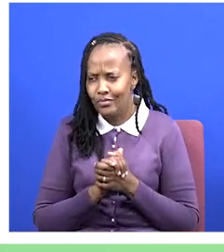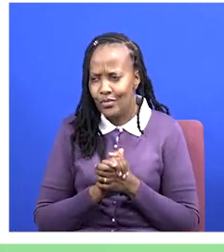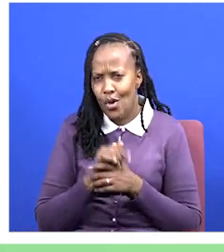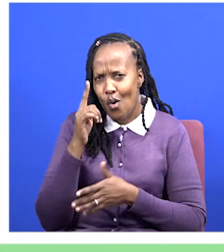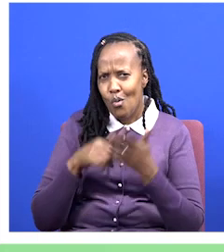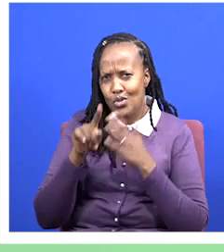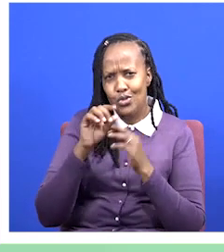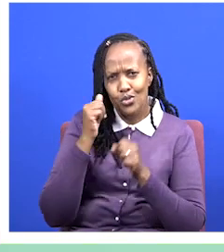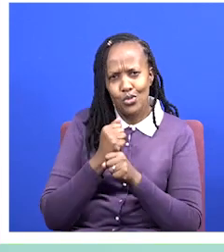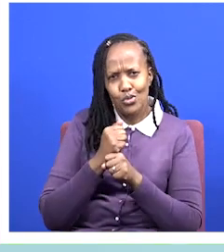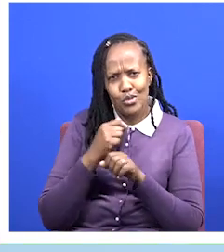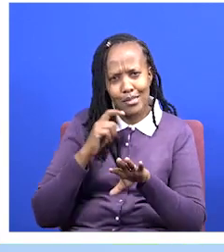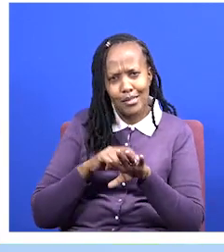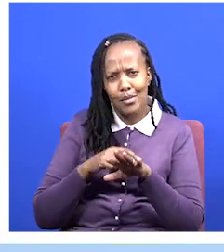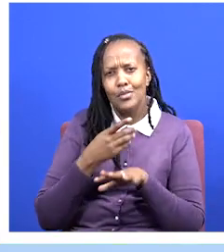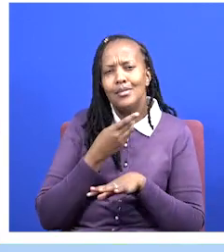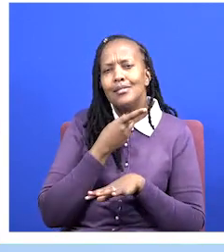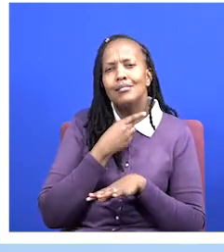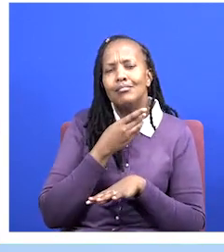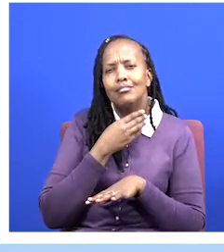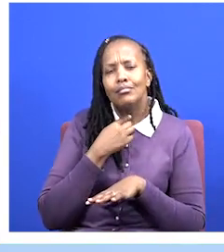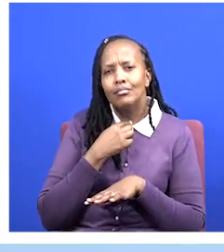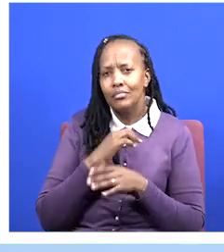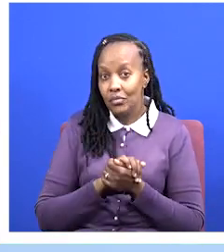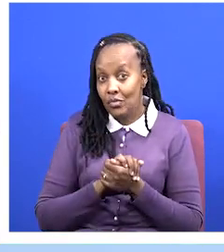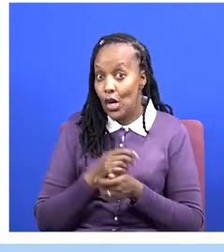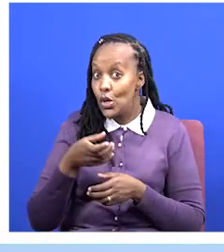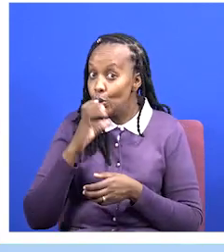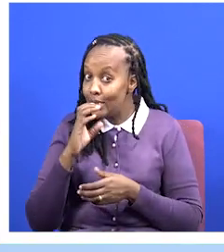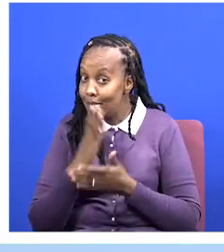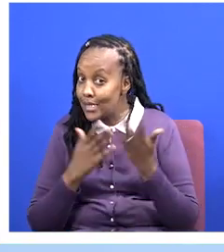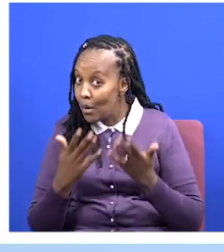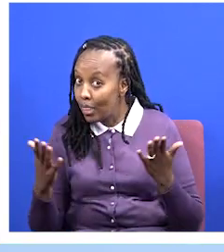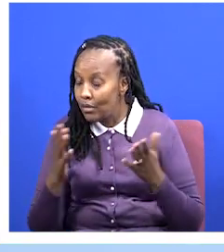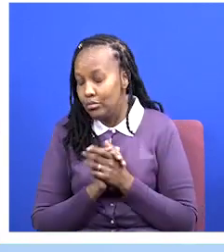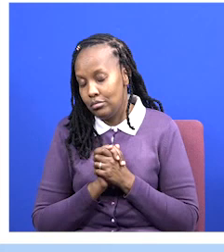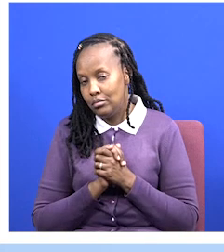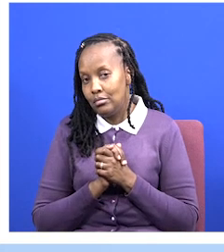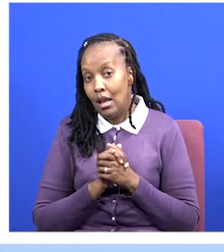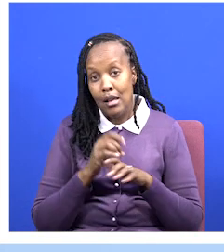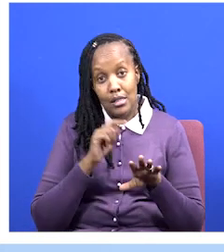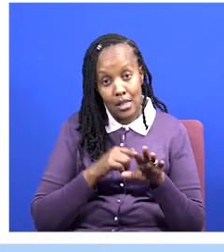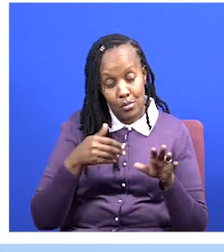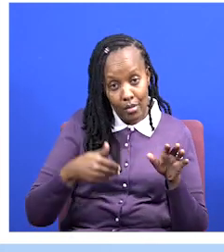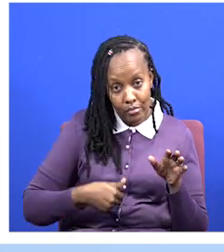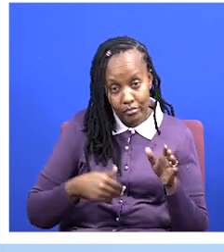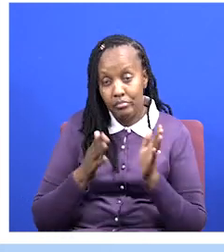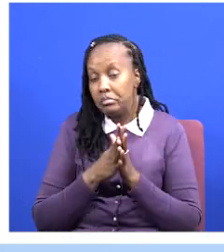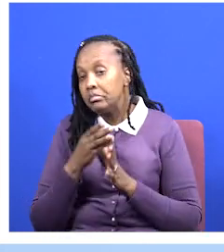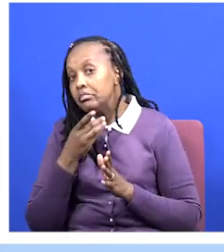What do you do when you're thirsty? You drink something. When we are